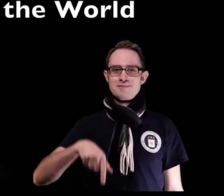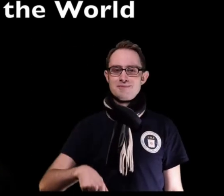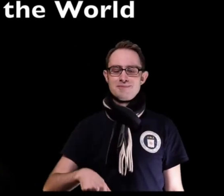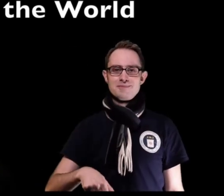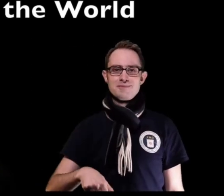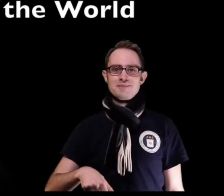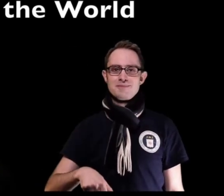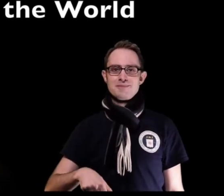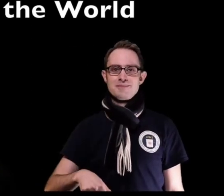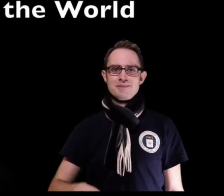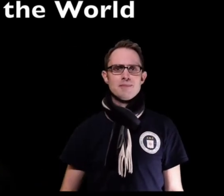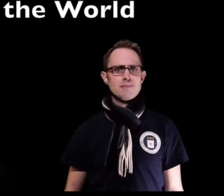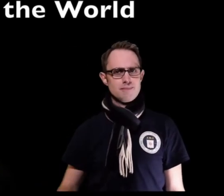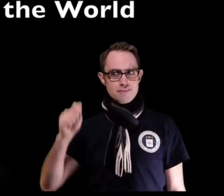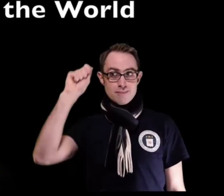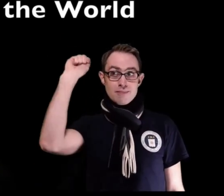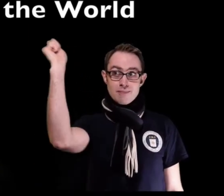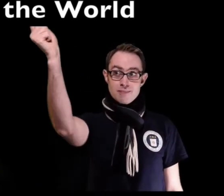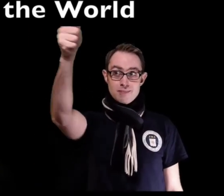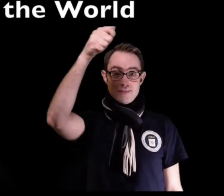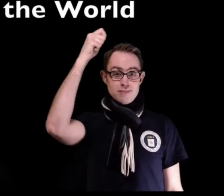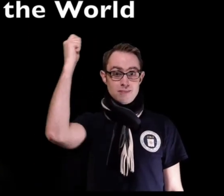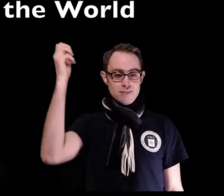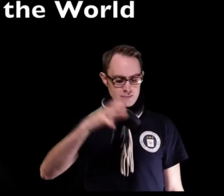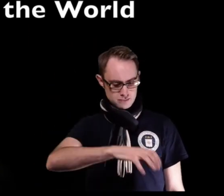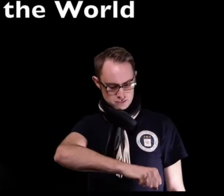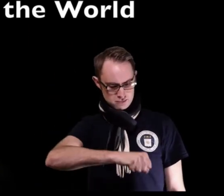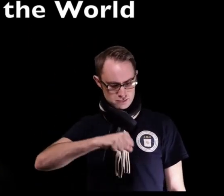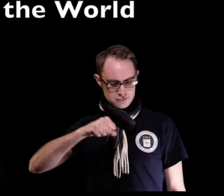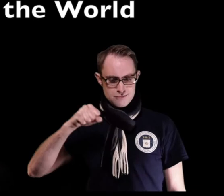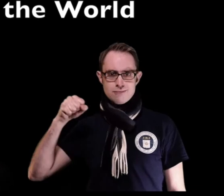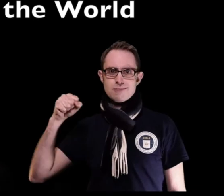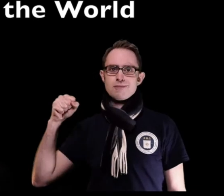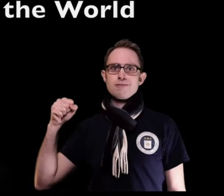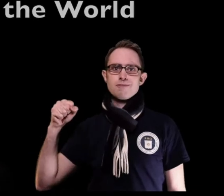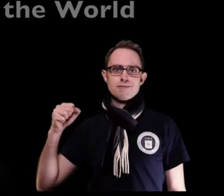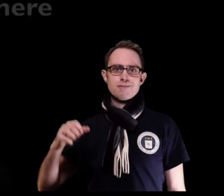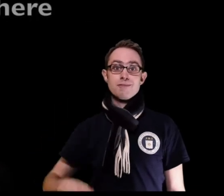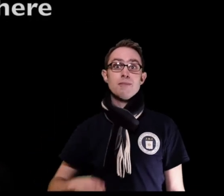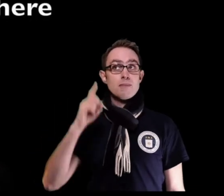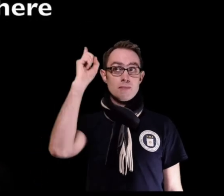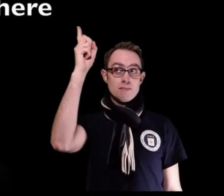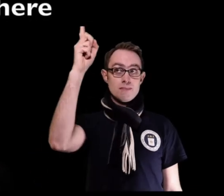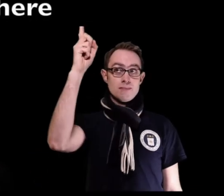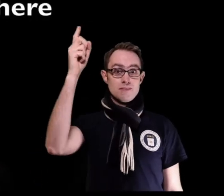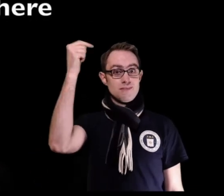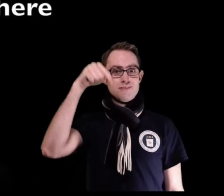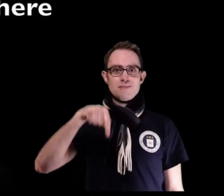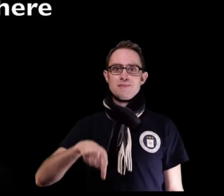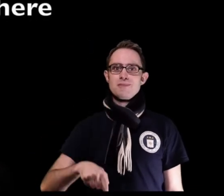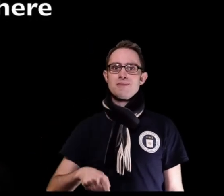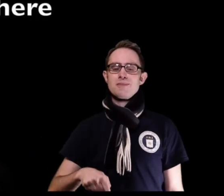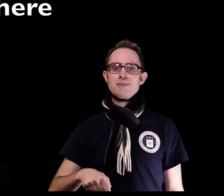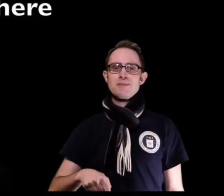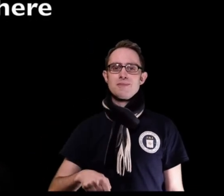He's arrived. He'll win the victory and save the world.